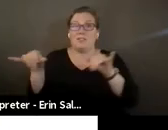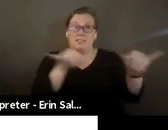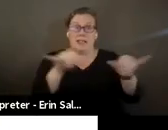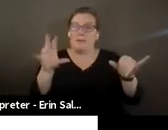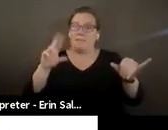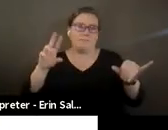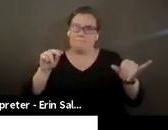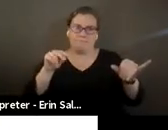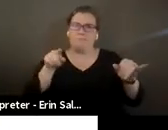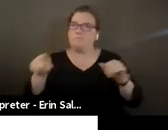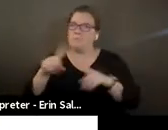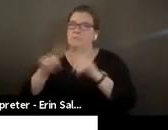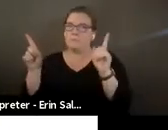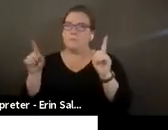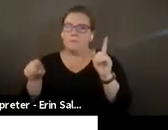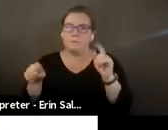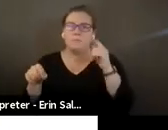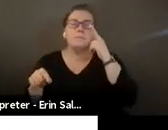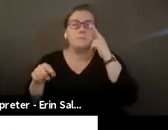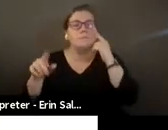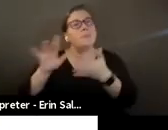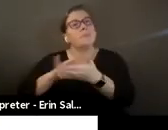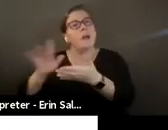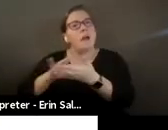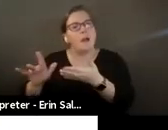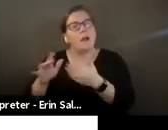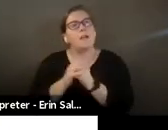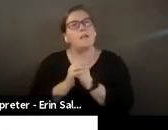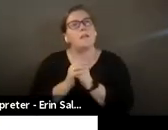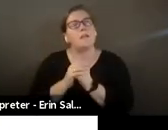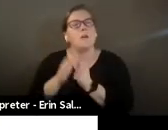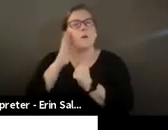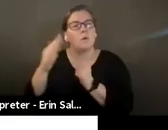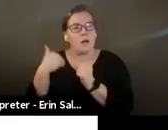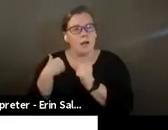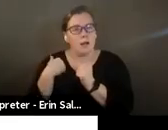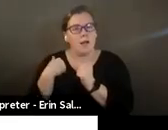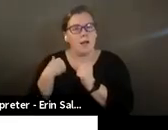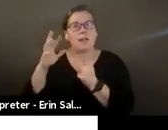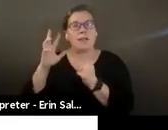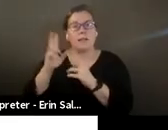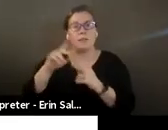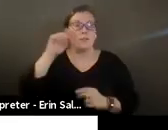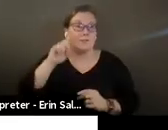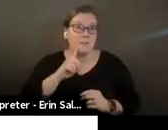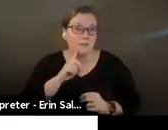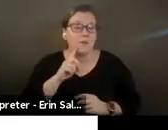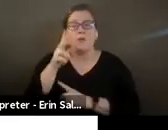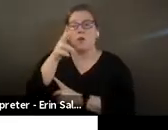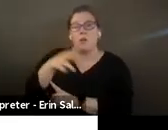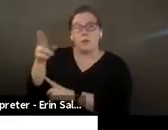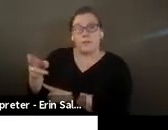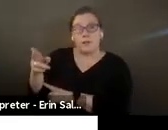application. The iPad is going to come with either deaf, hard of hearing, or